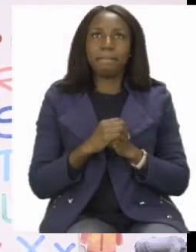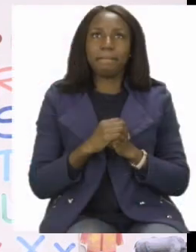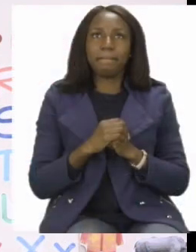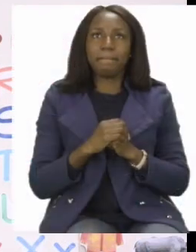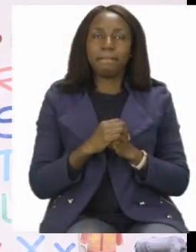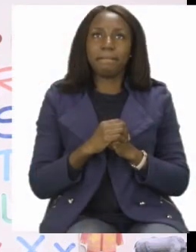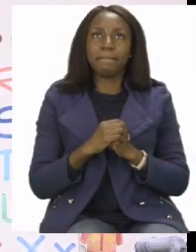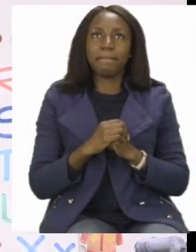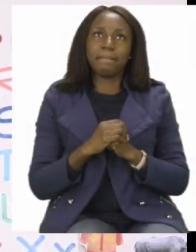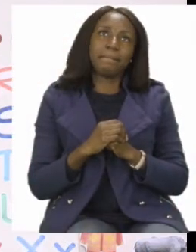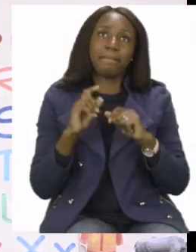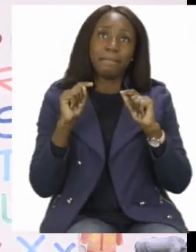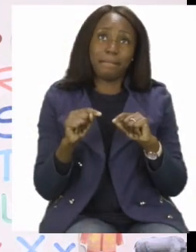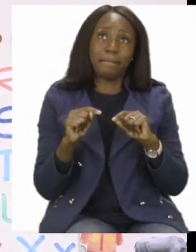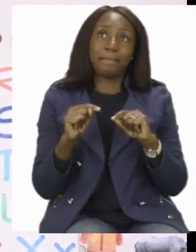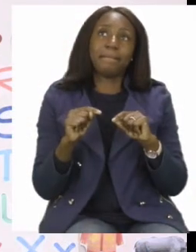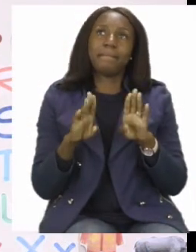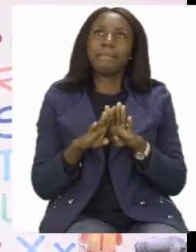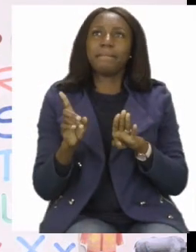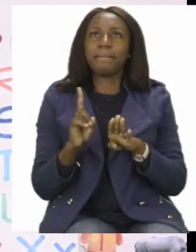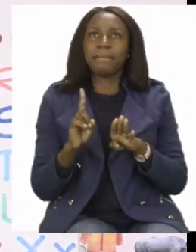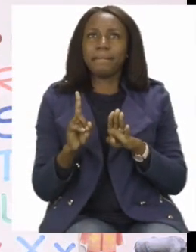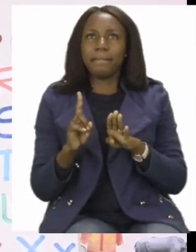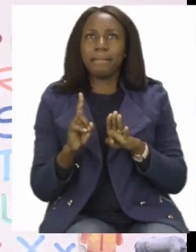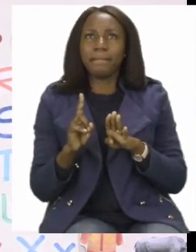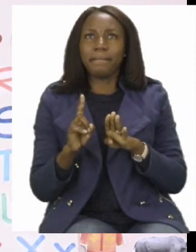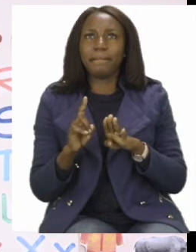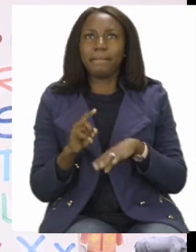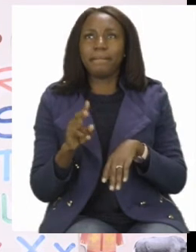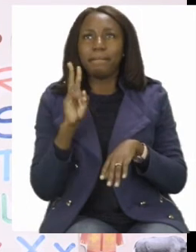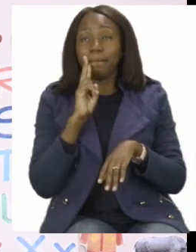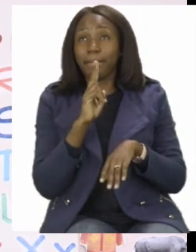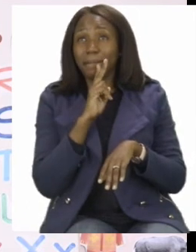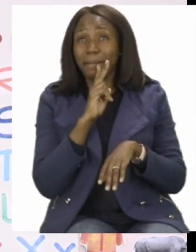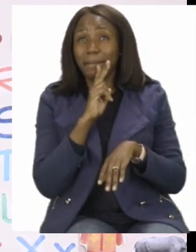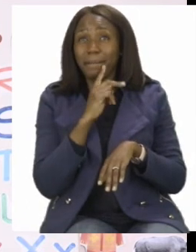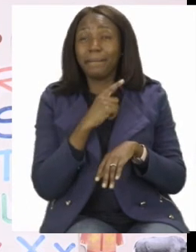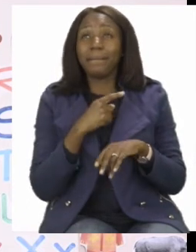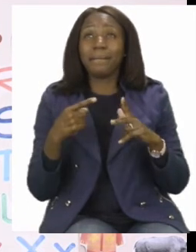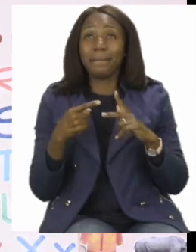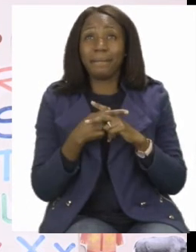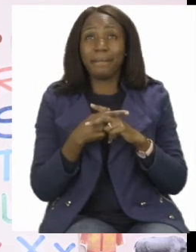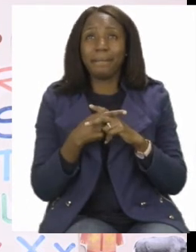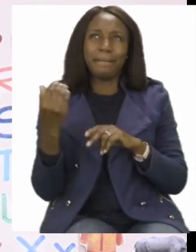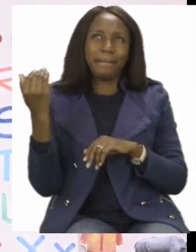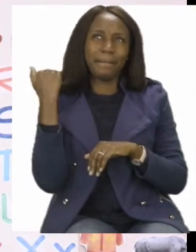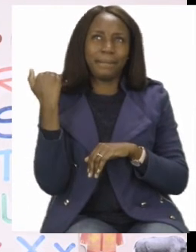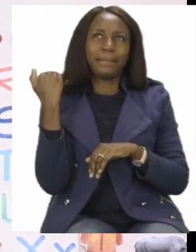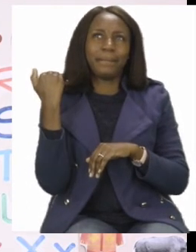In the last part of our lesson today, we are going to look at verbs in simple